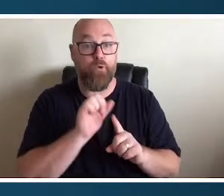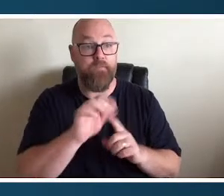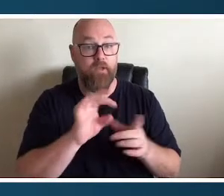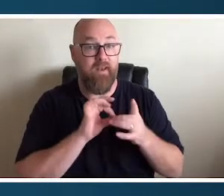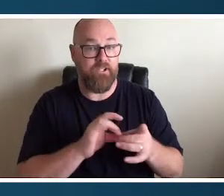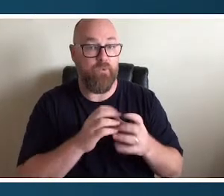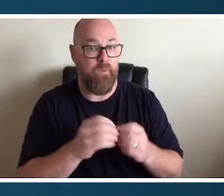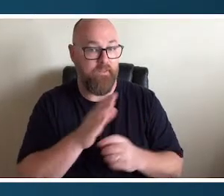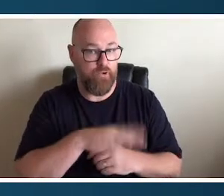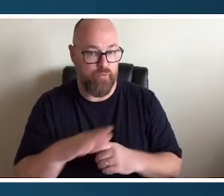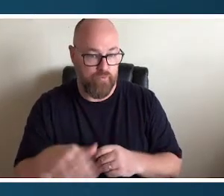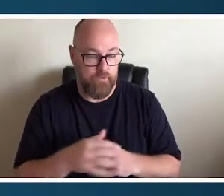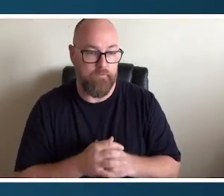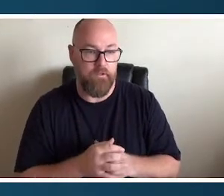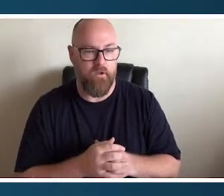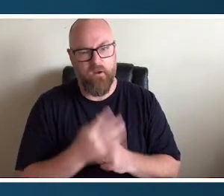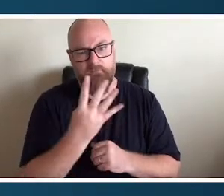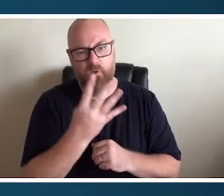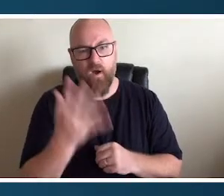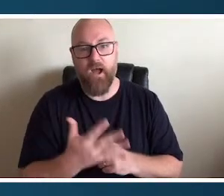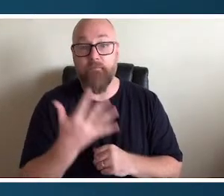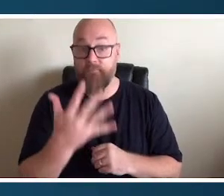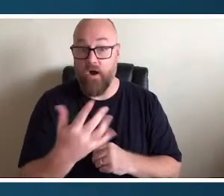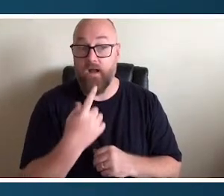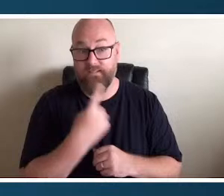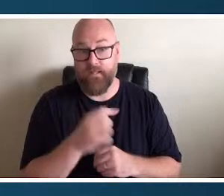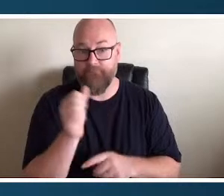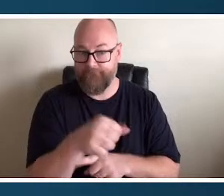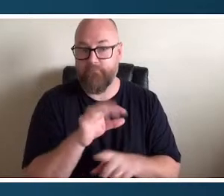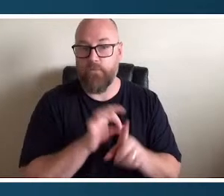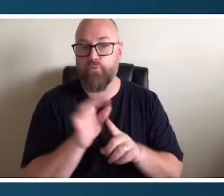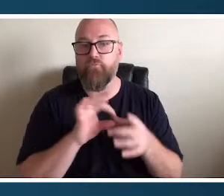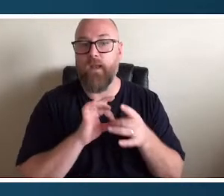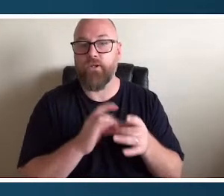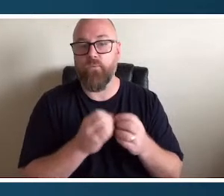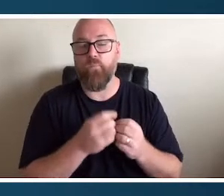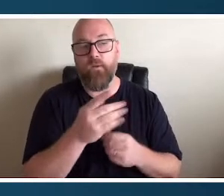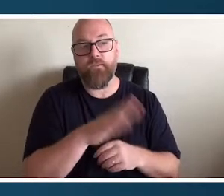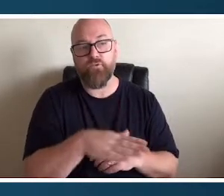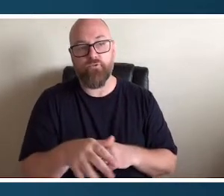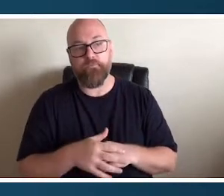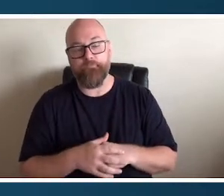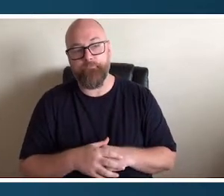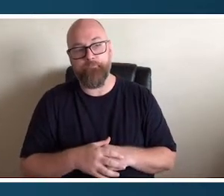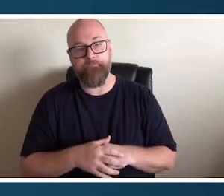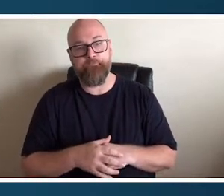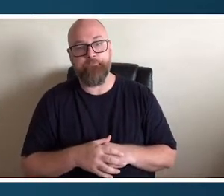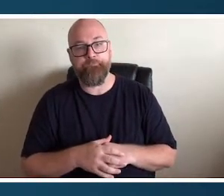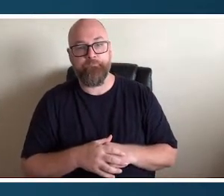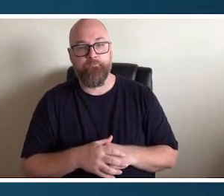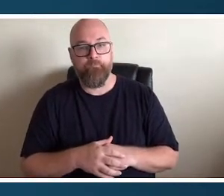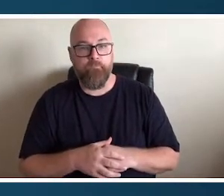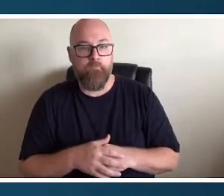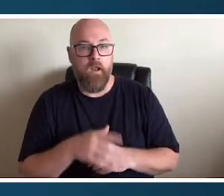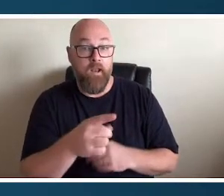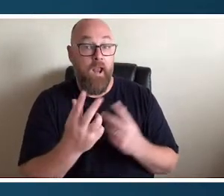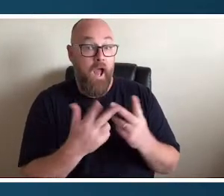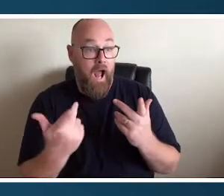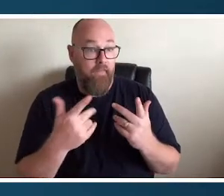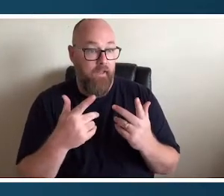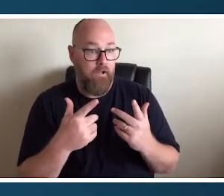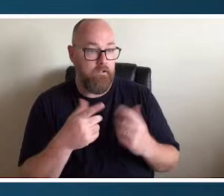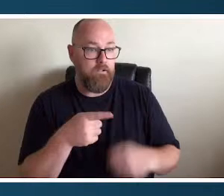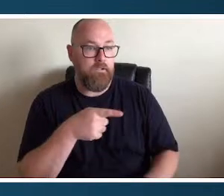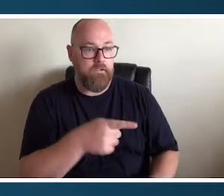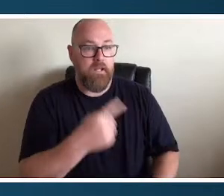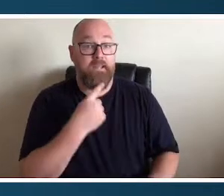about 4 in 5 surveyed workers reported improvement in relationship with their kids. And on this graph here, 2 in 3